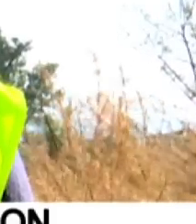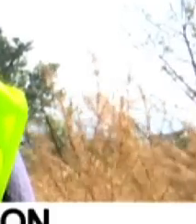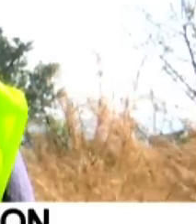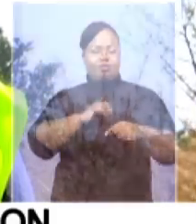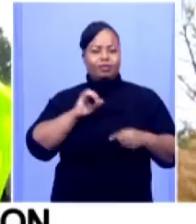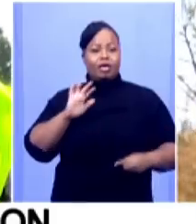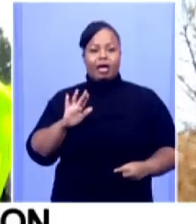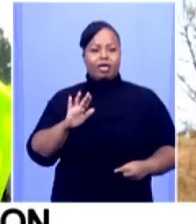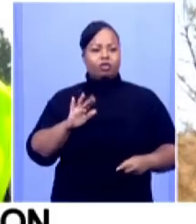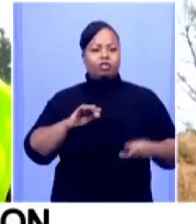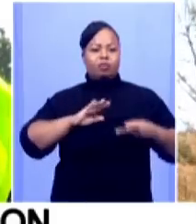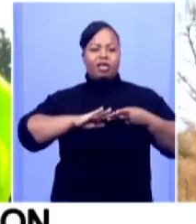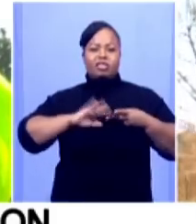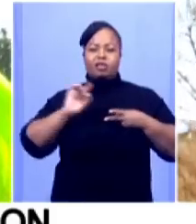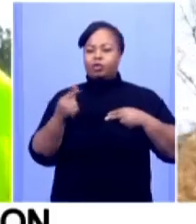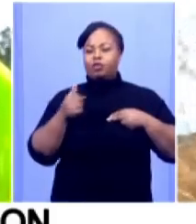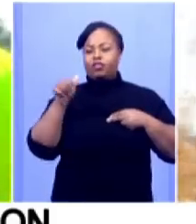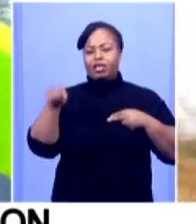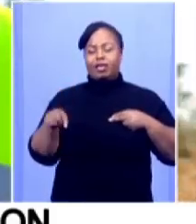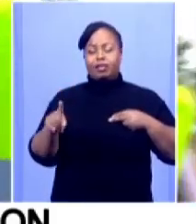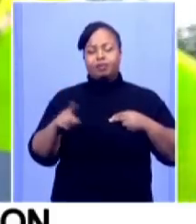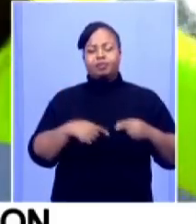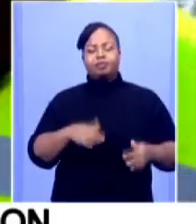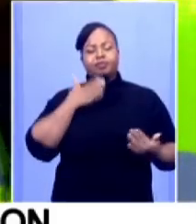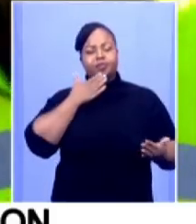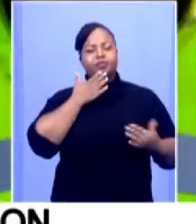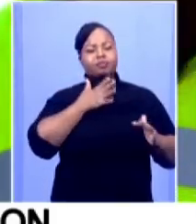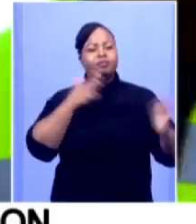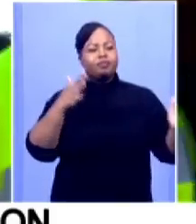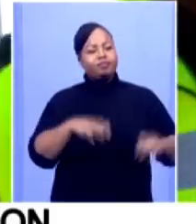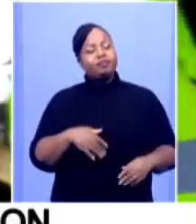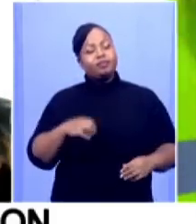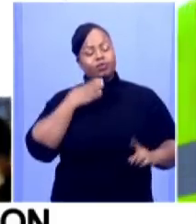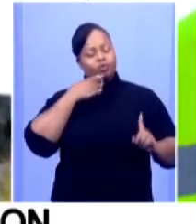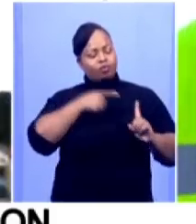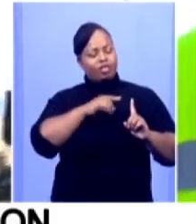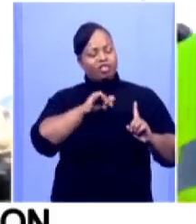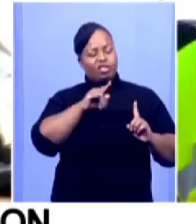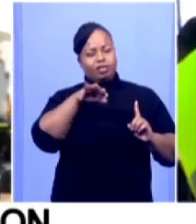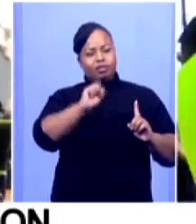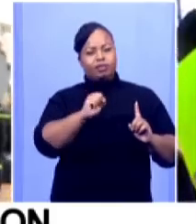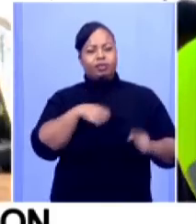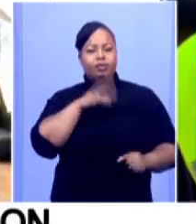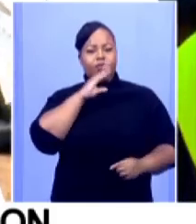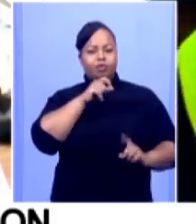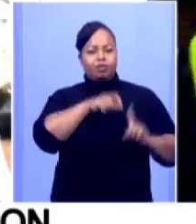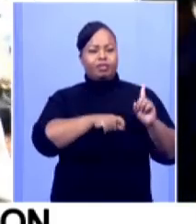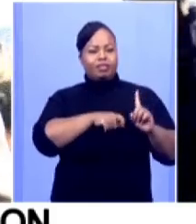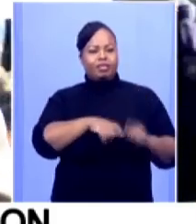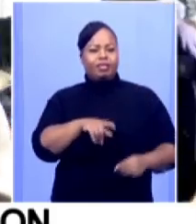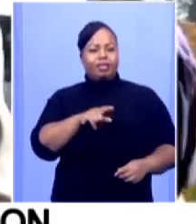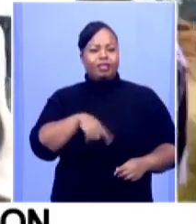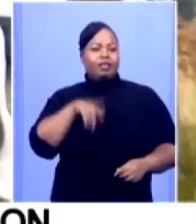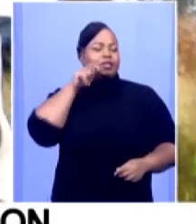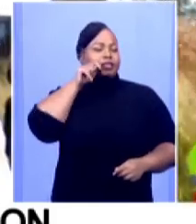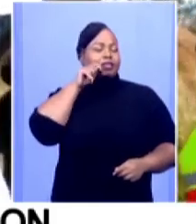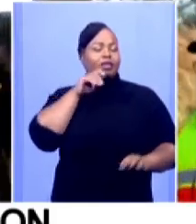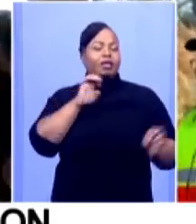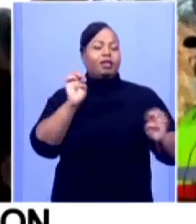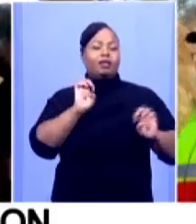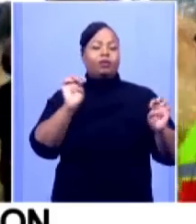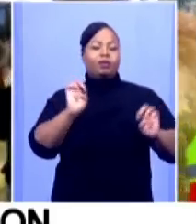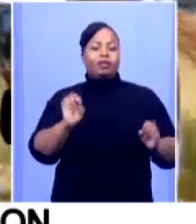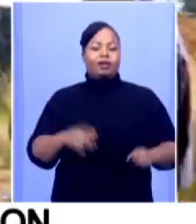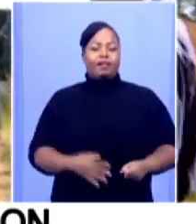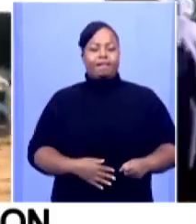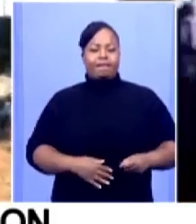happened at that particular time. Thank you very much. Well, that's Charles Mabaso, the spokesperson of the Tshwane Emergency Services. I am joined now by